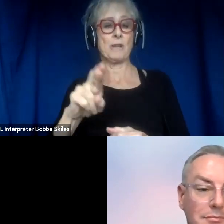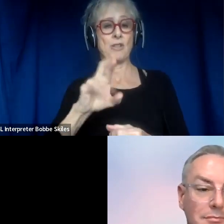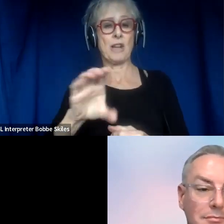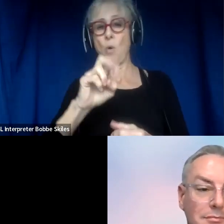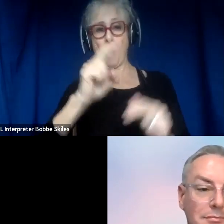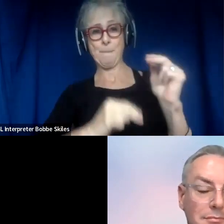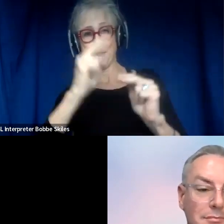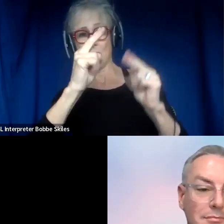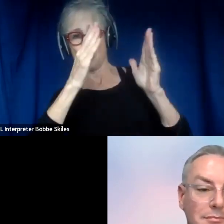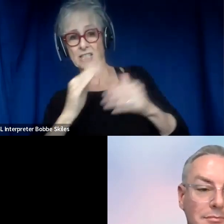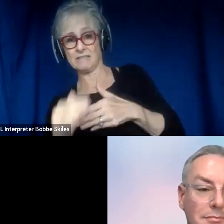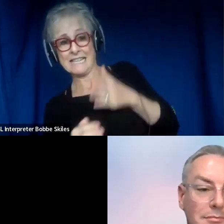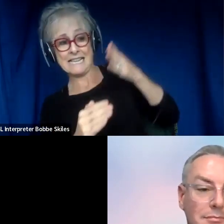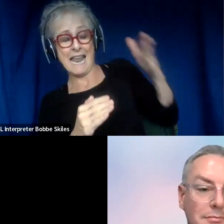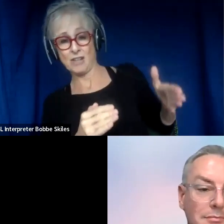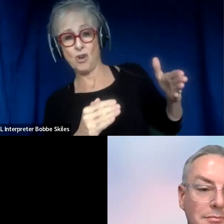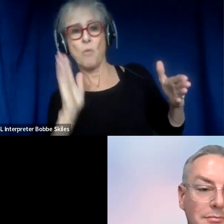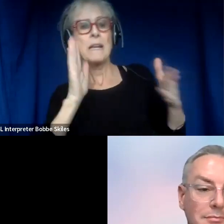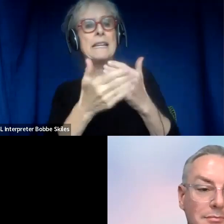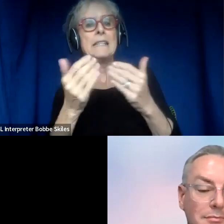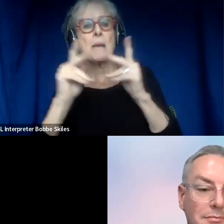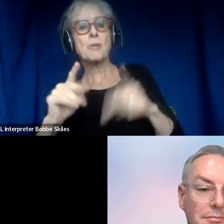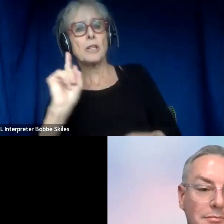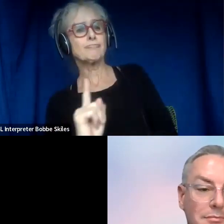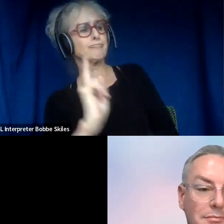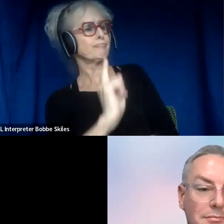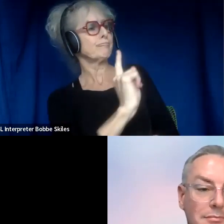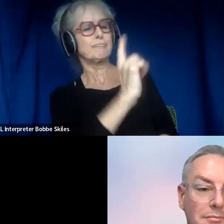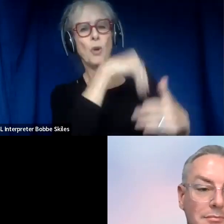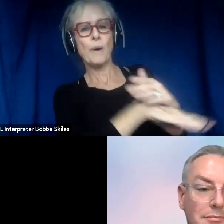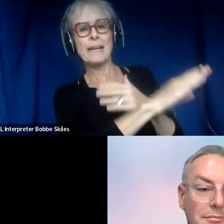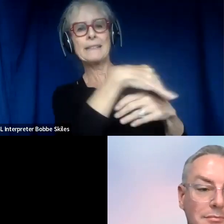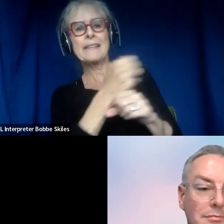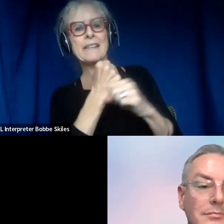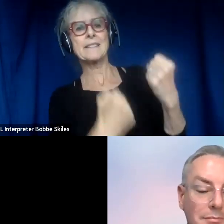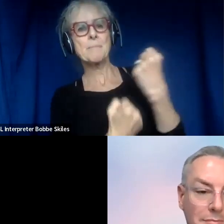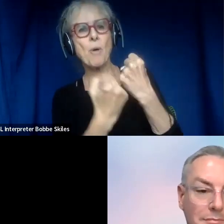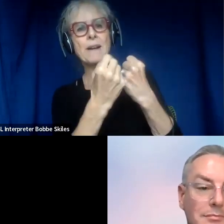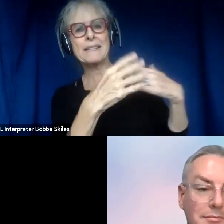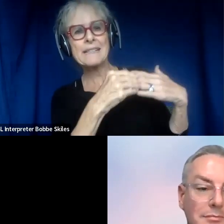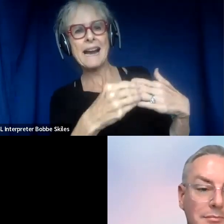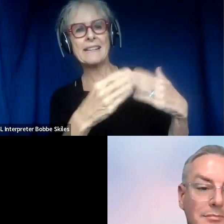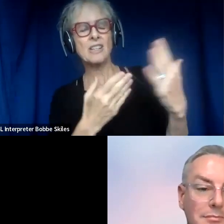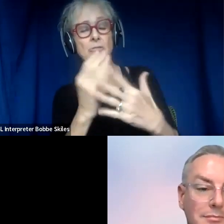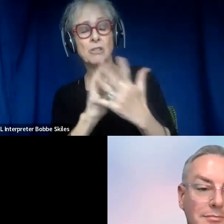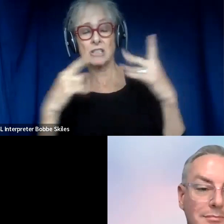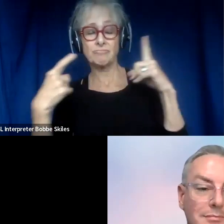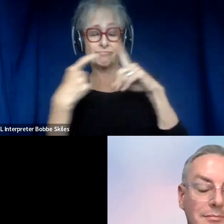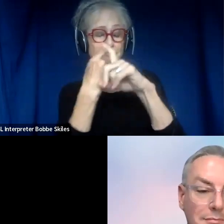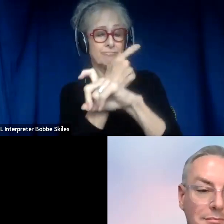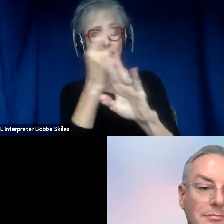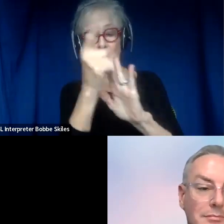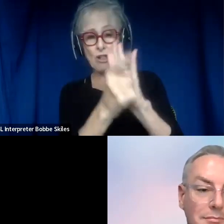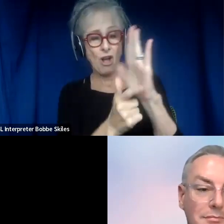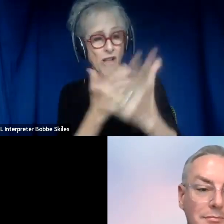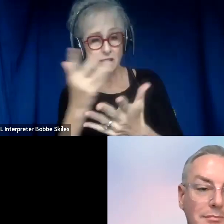door, then somebody could walk in, get some support, and then go in and get some guidance through this labyrinth of laws.